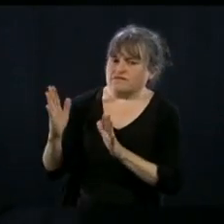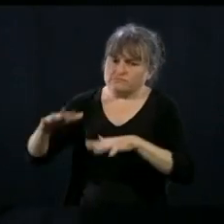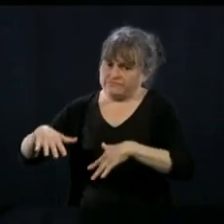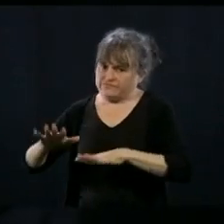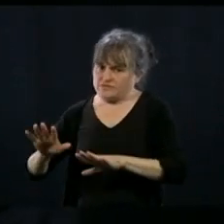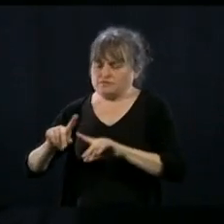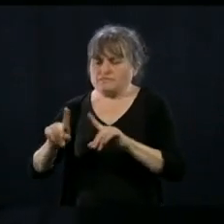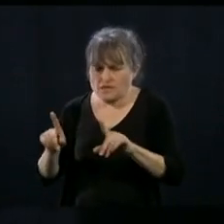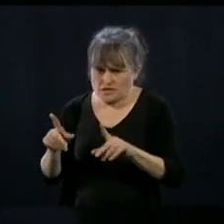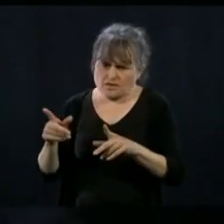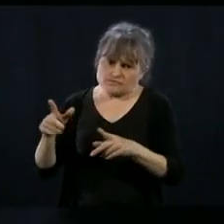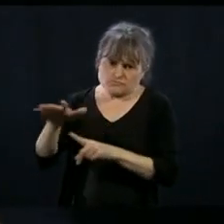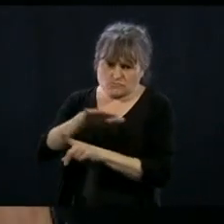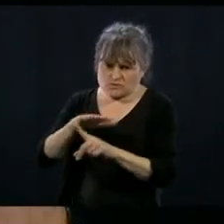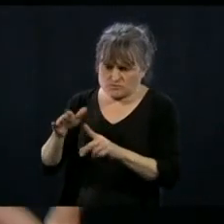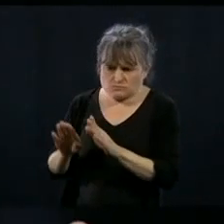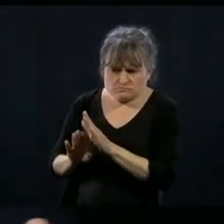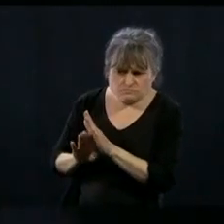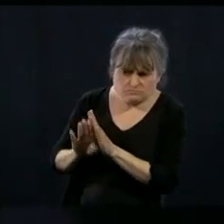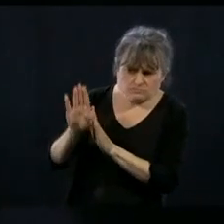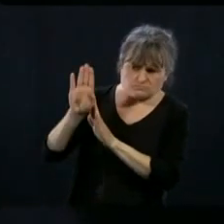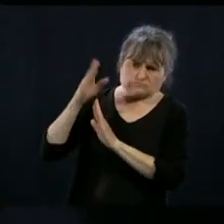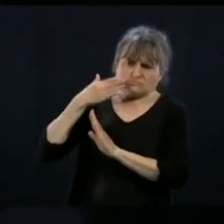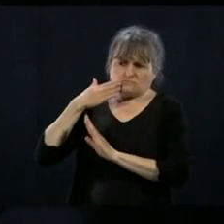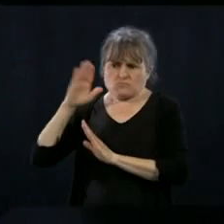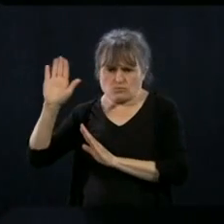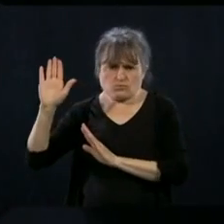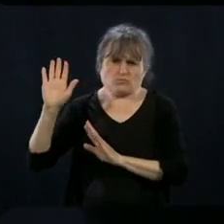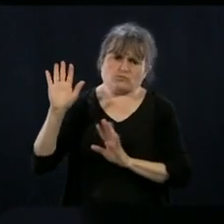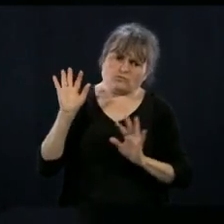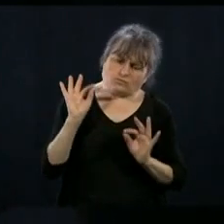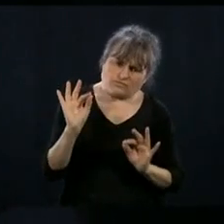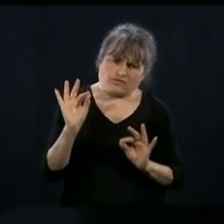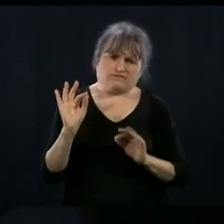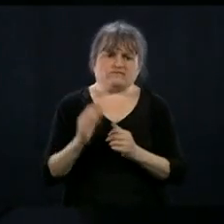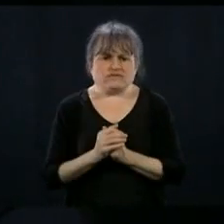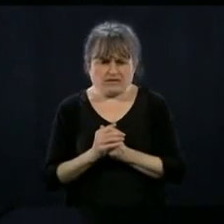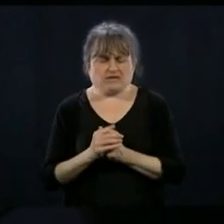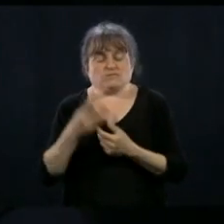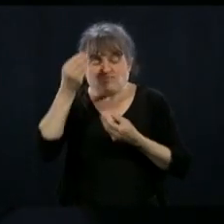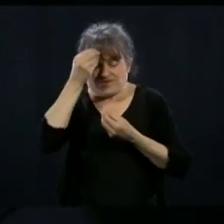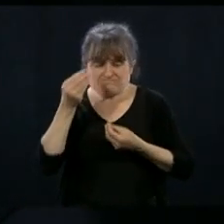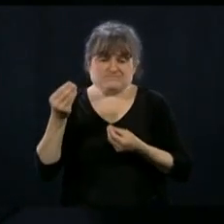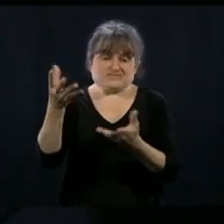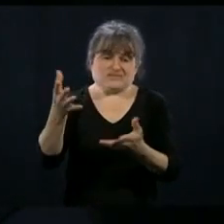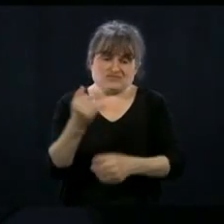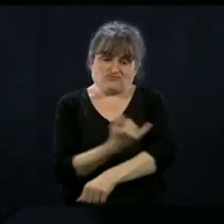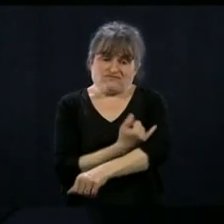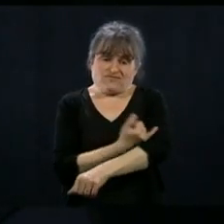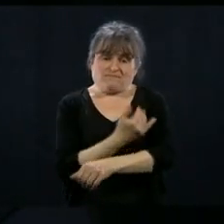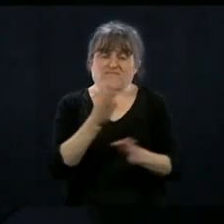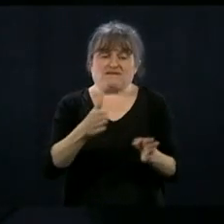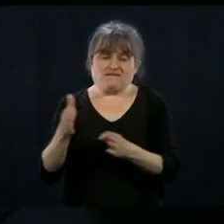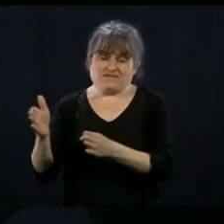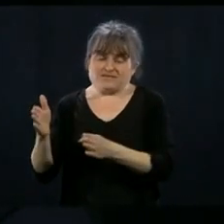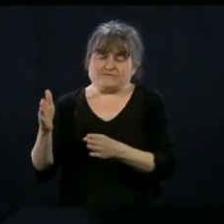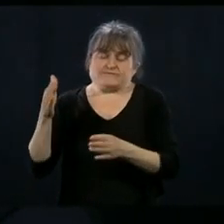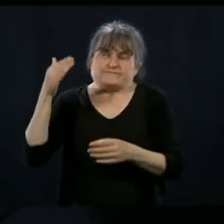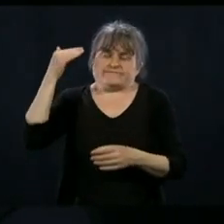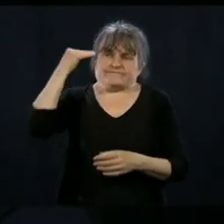not perfect, but the situation is improving. So I wish to tell the nurses,